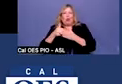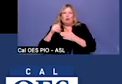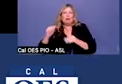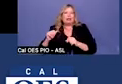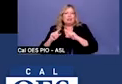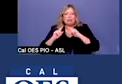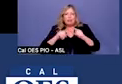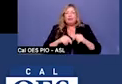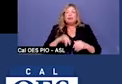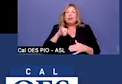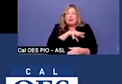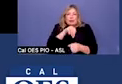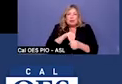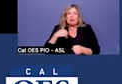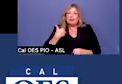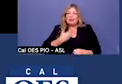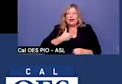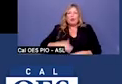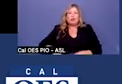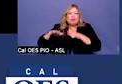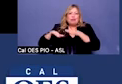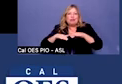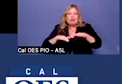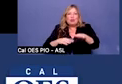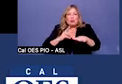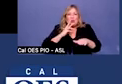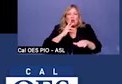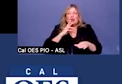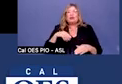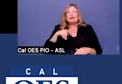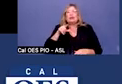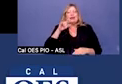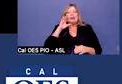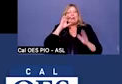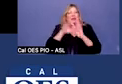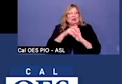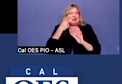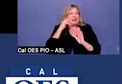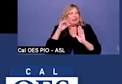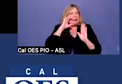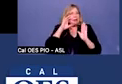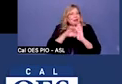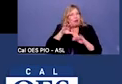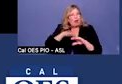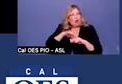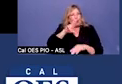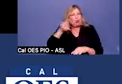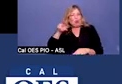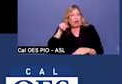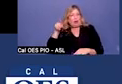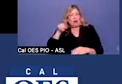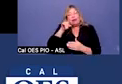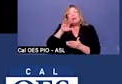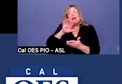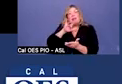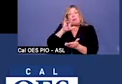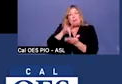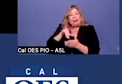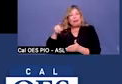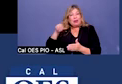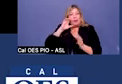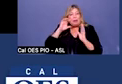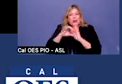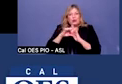include our high-water vehicles or our LMTVs you see in the picture on the right. The picture in the middle is actually from